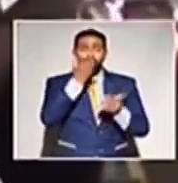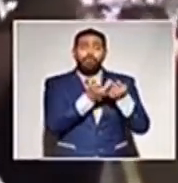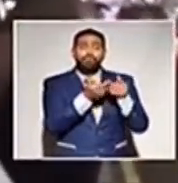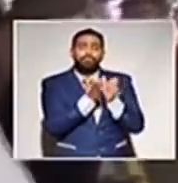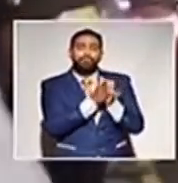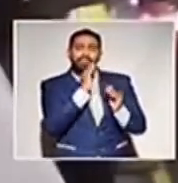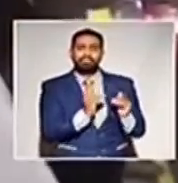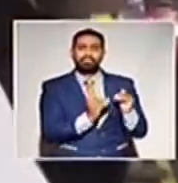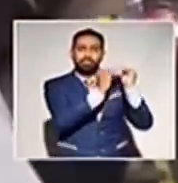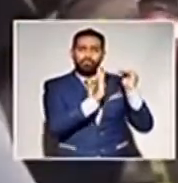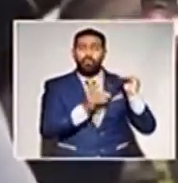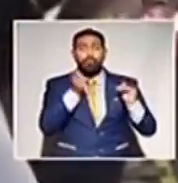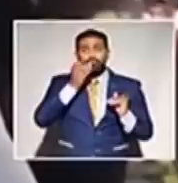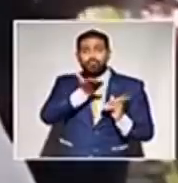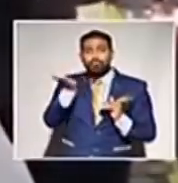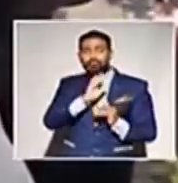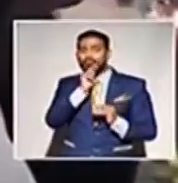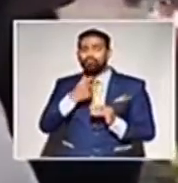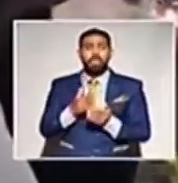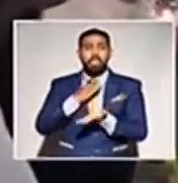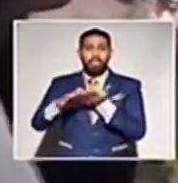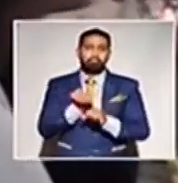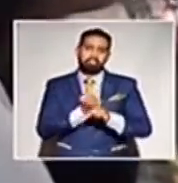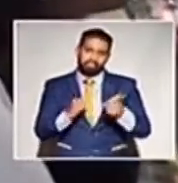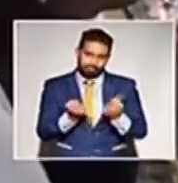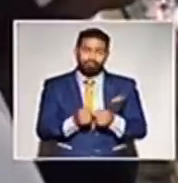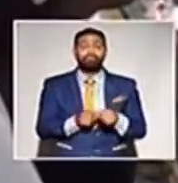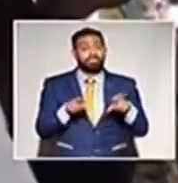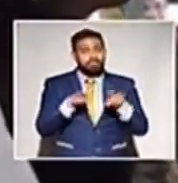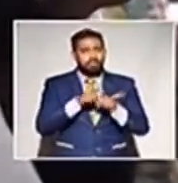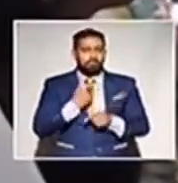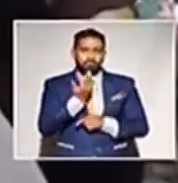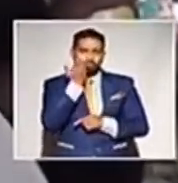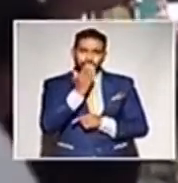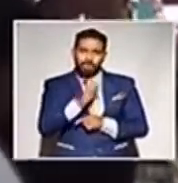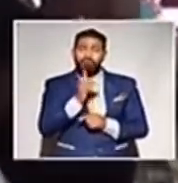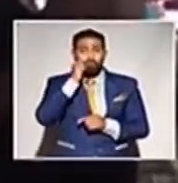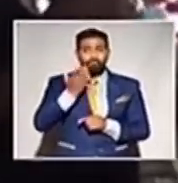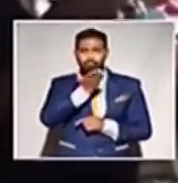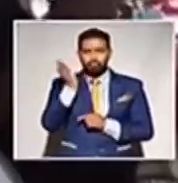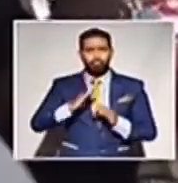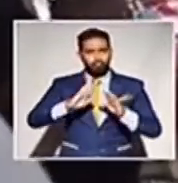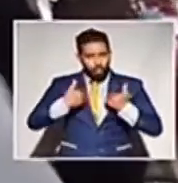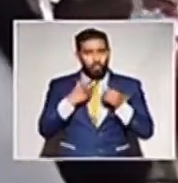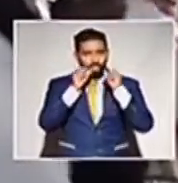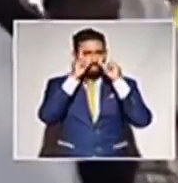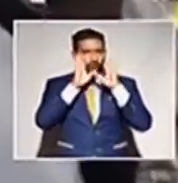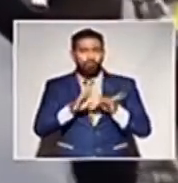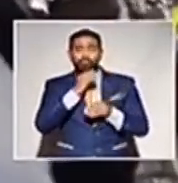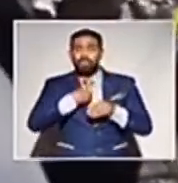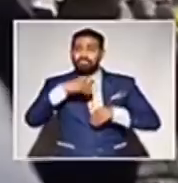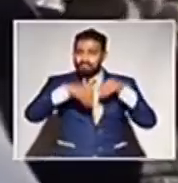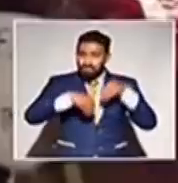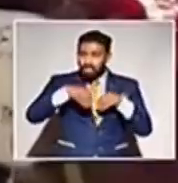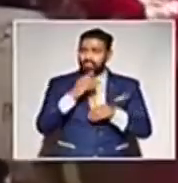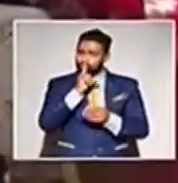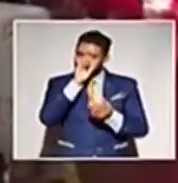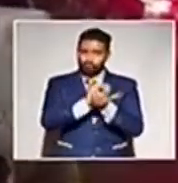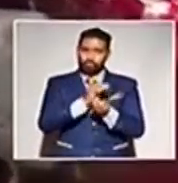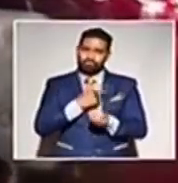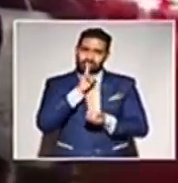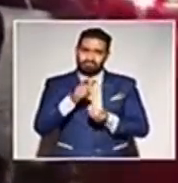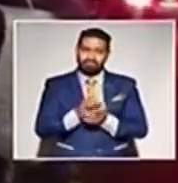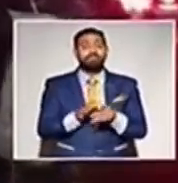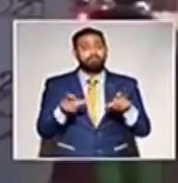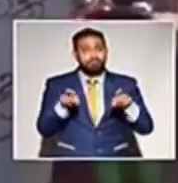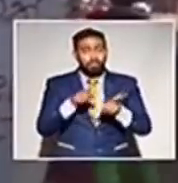From everything that's happening, it is clear that the general public should be more vigilant when appointing the rulers of this country. It is time that we completely change the system